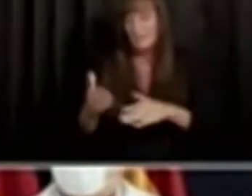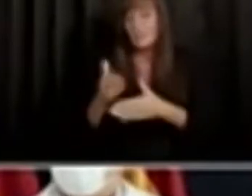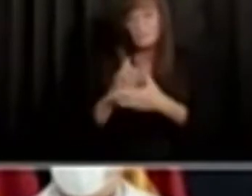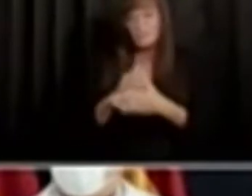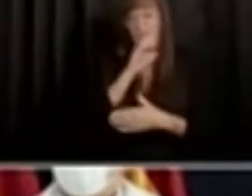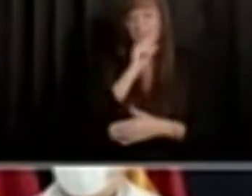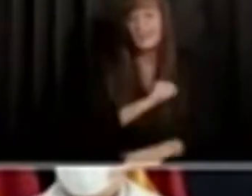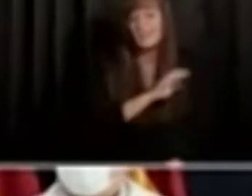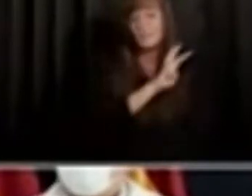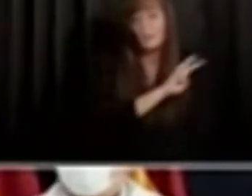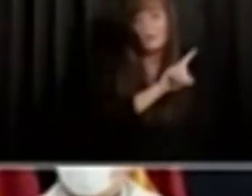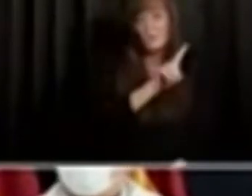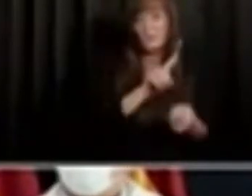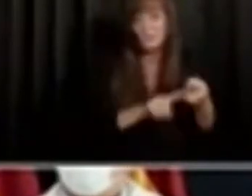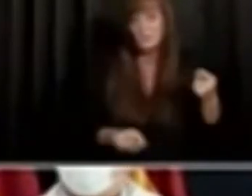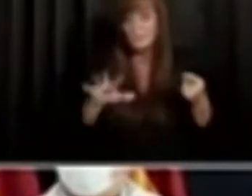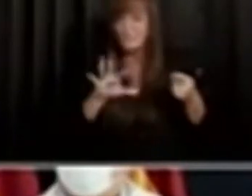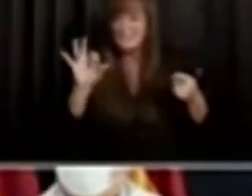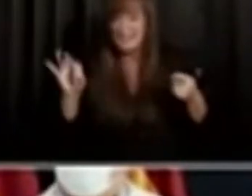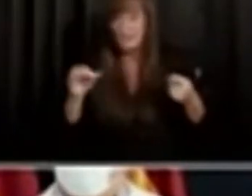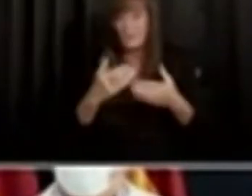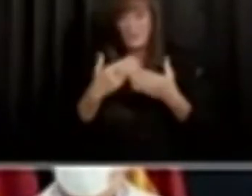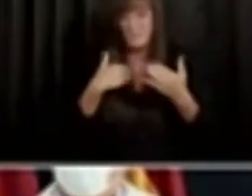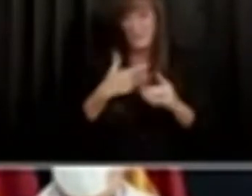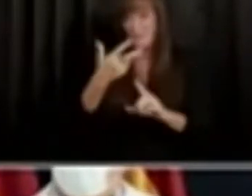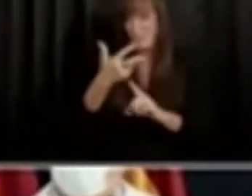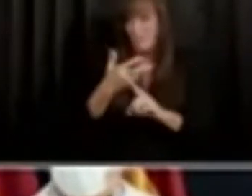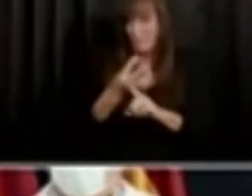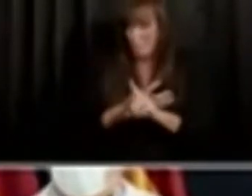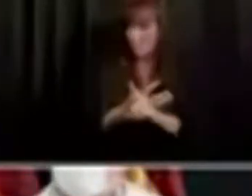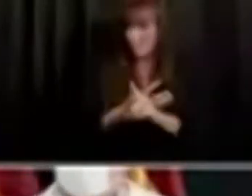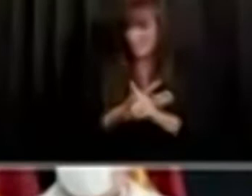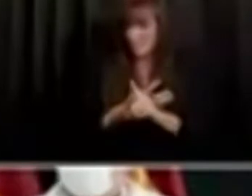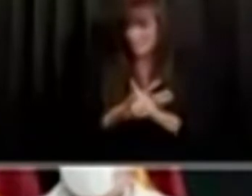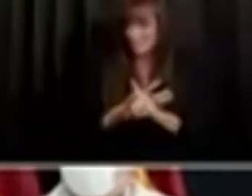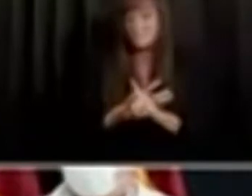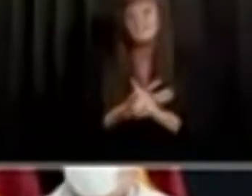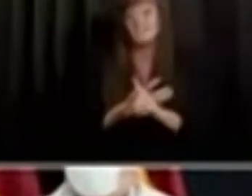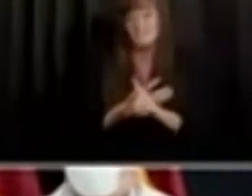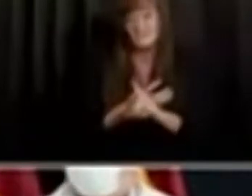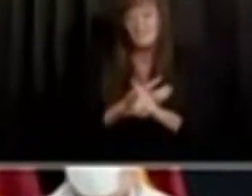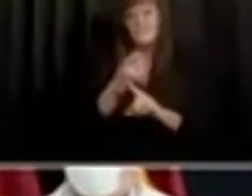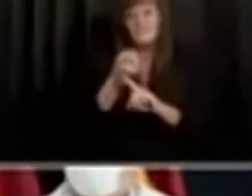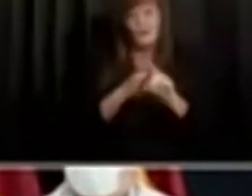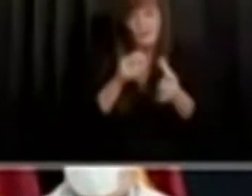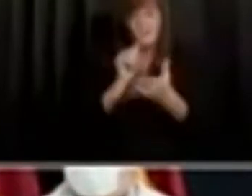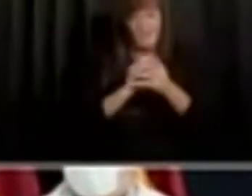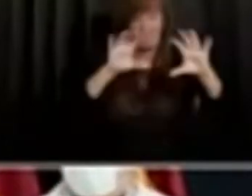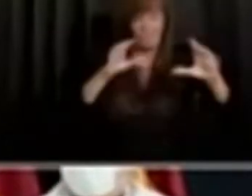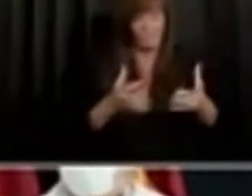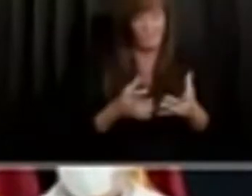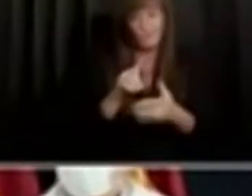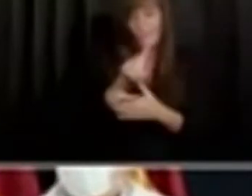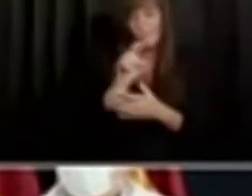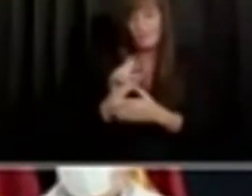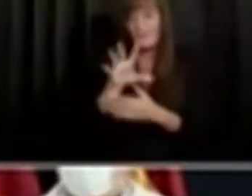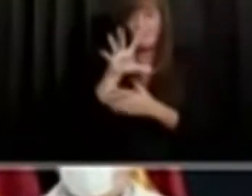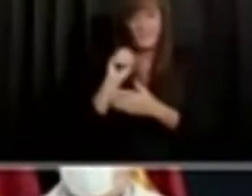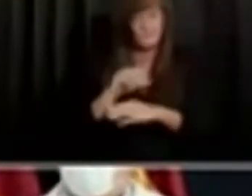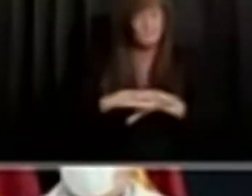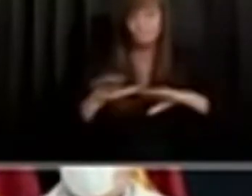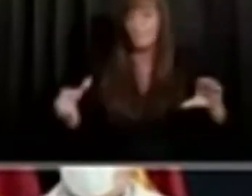59 over the last 4 months. Of those, 150 of them were not